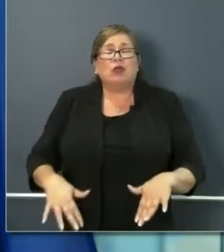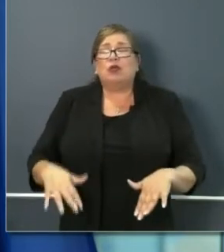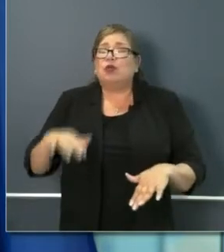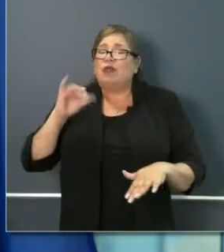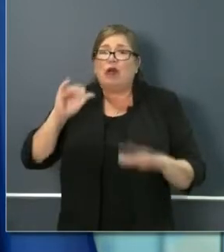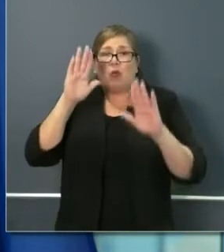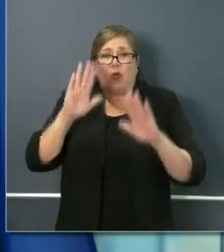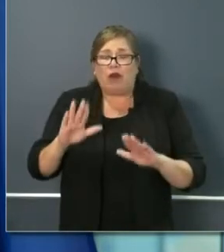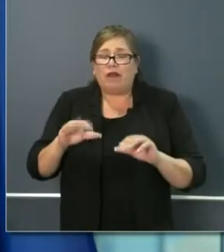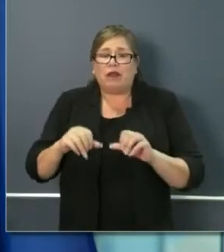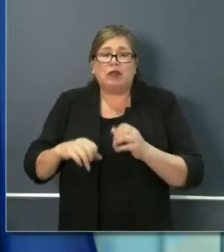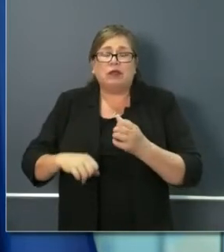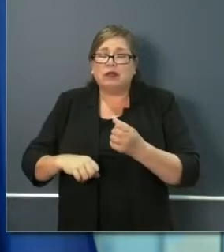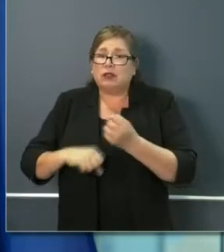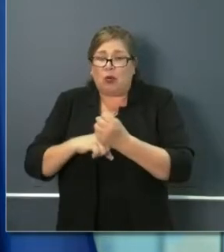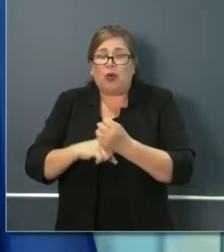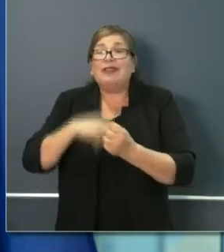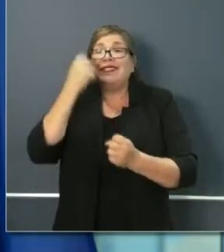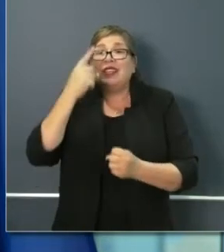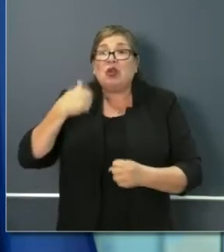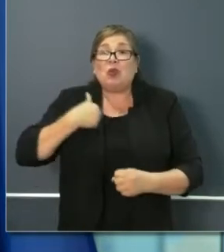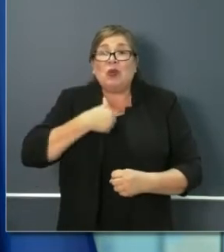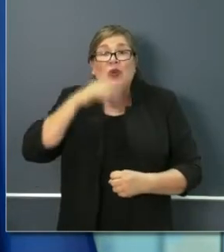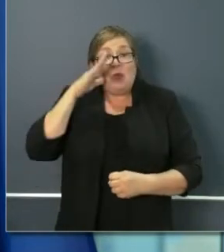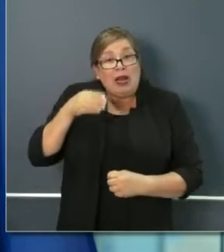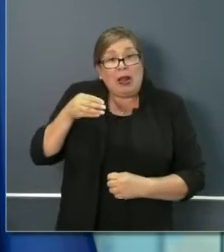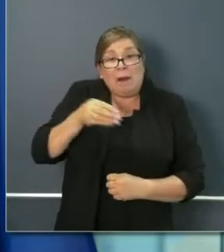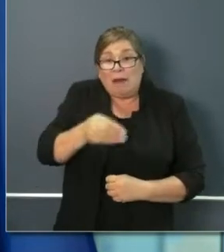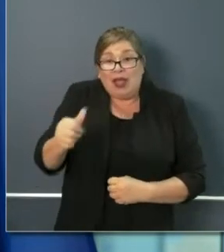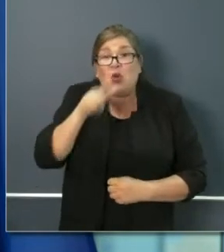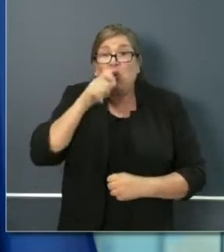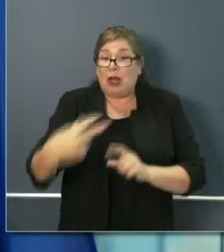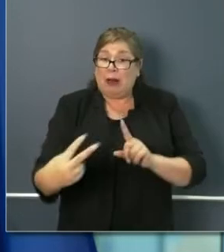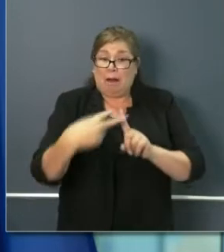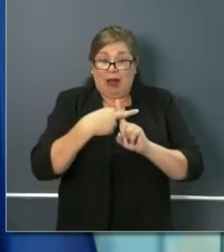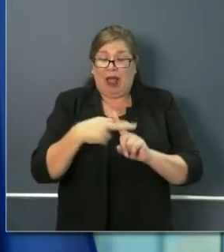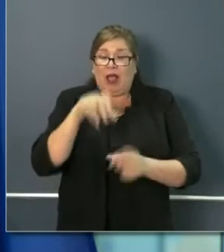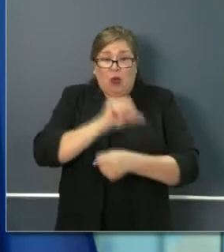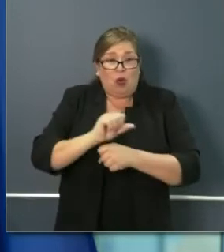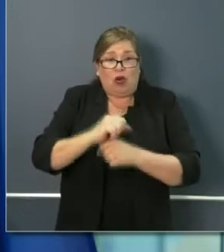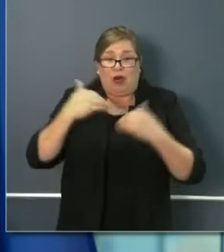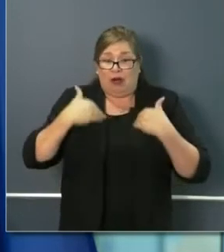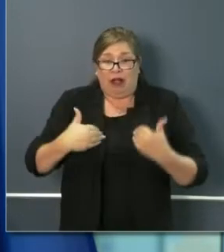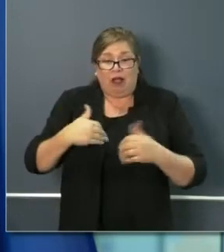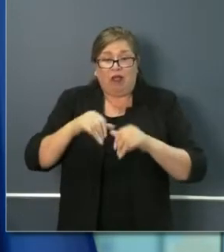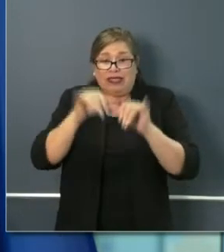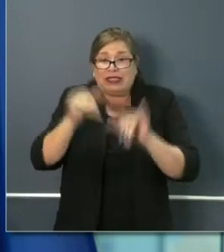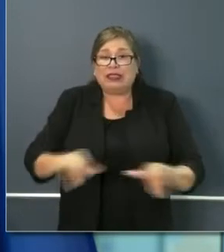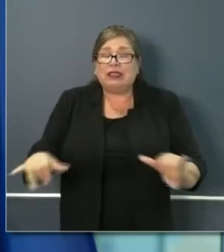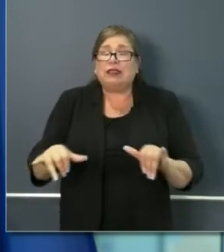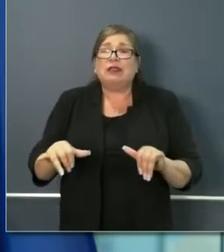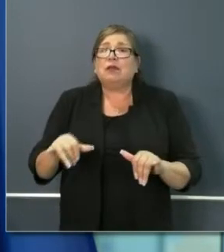we'll provide from a salaried perspective. This is not a volunteer effort. Healthcare or health